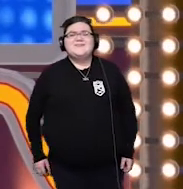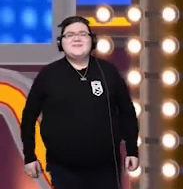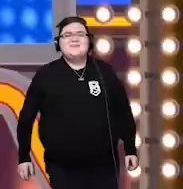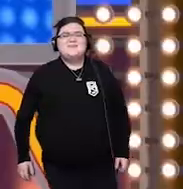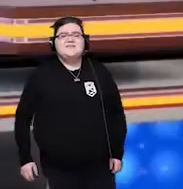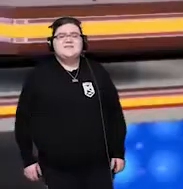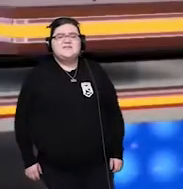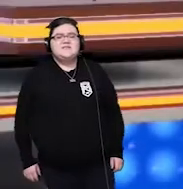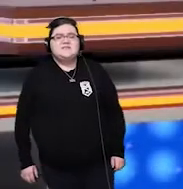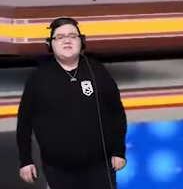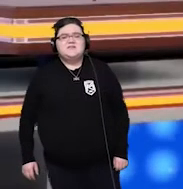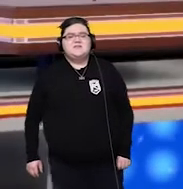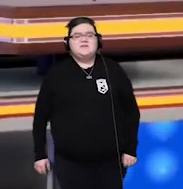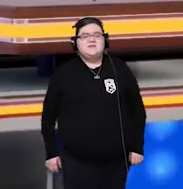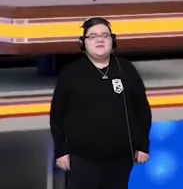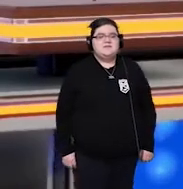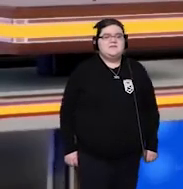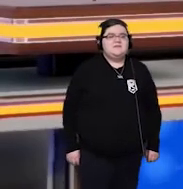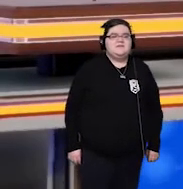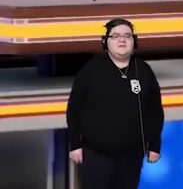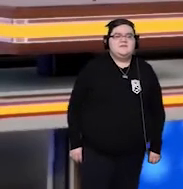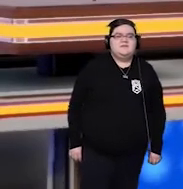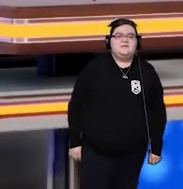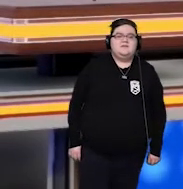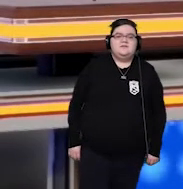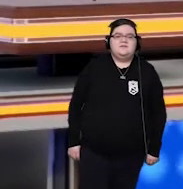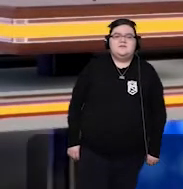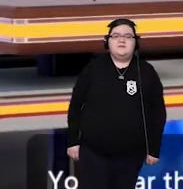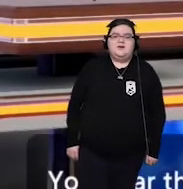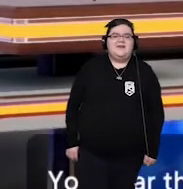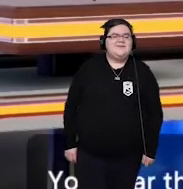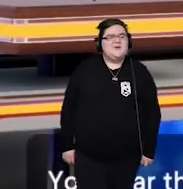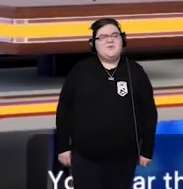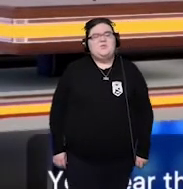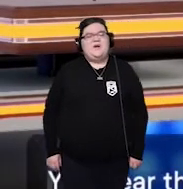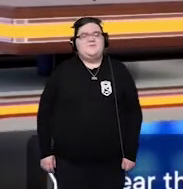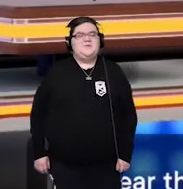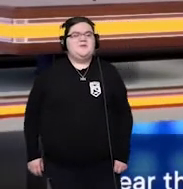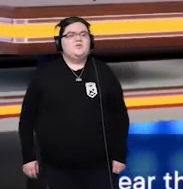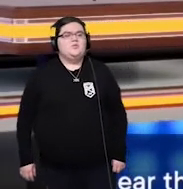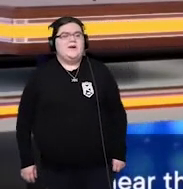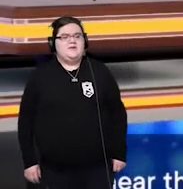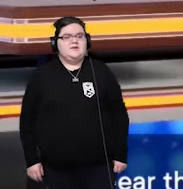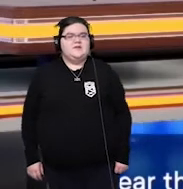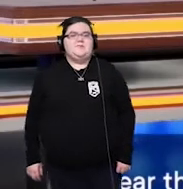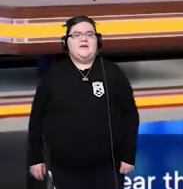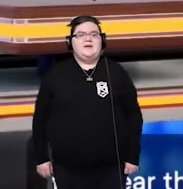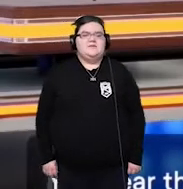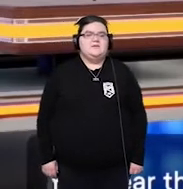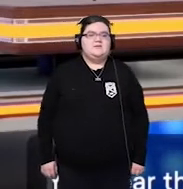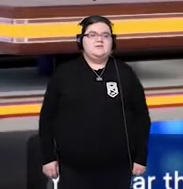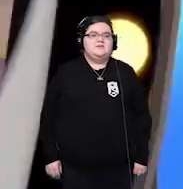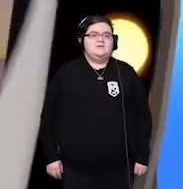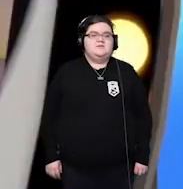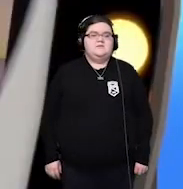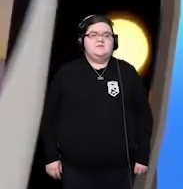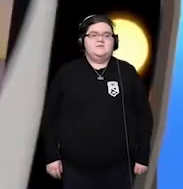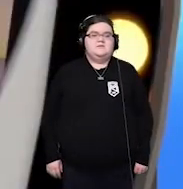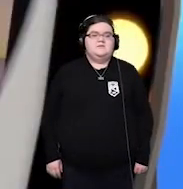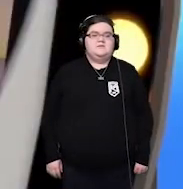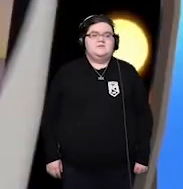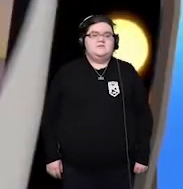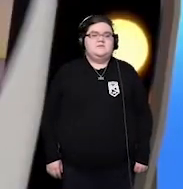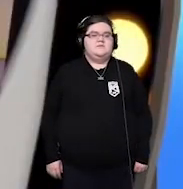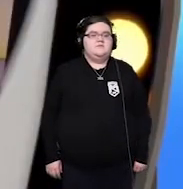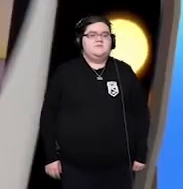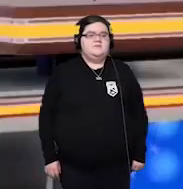What? What the fuck? I think pants. Say pants then. Yeah. Pants. It might be it might be underwear instead of pants. Right, not underwear. If it